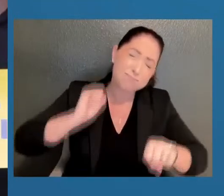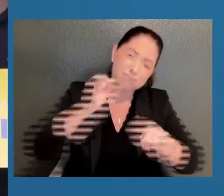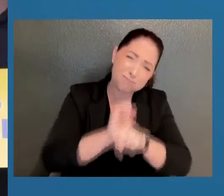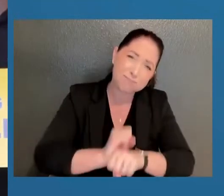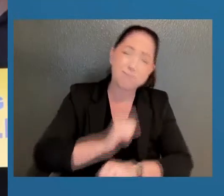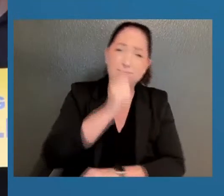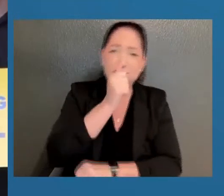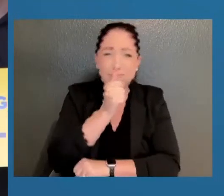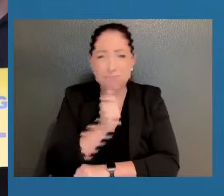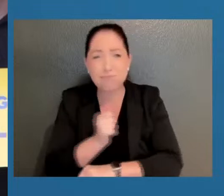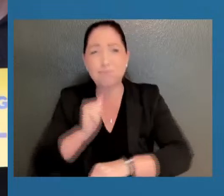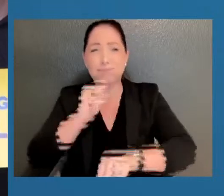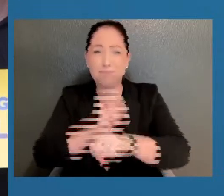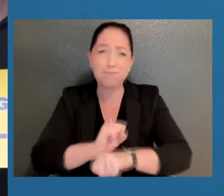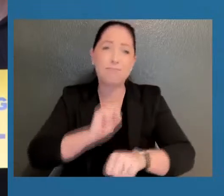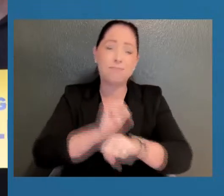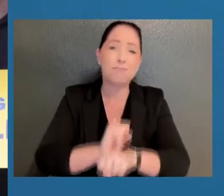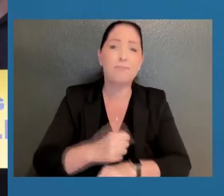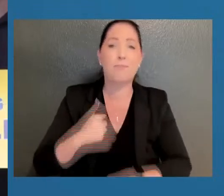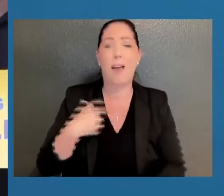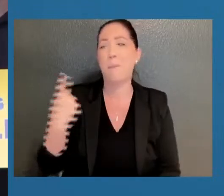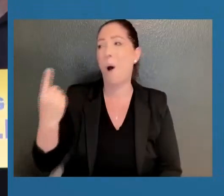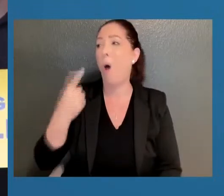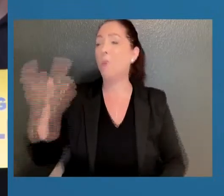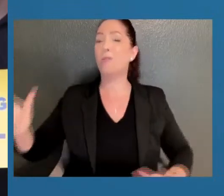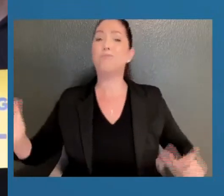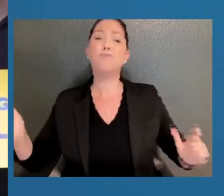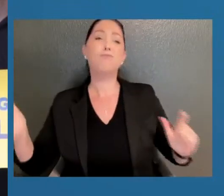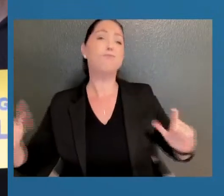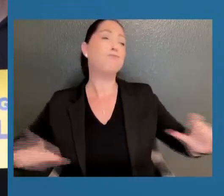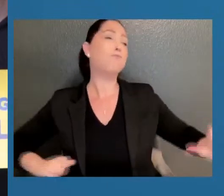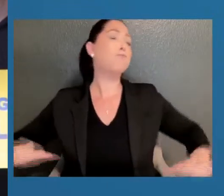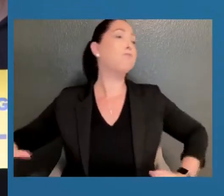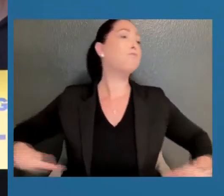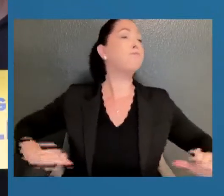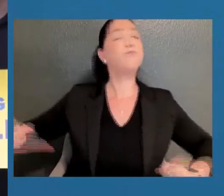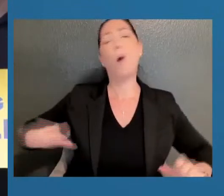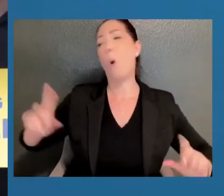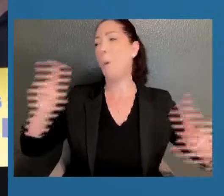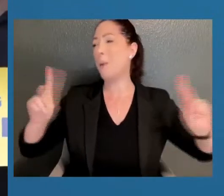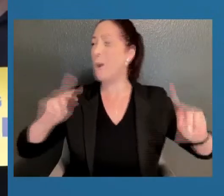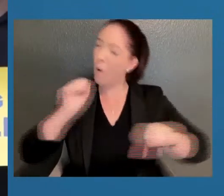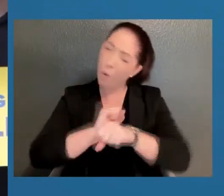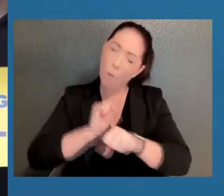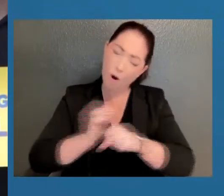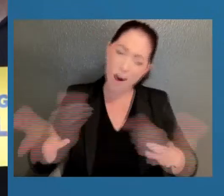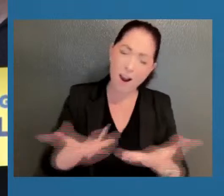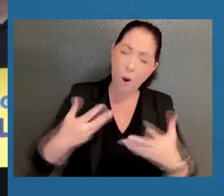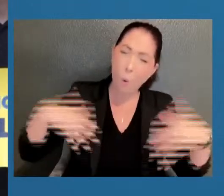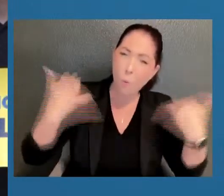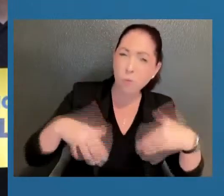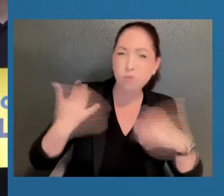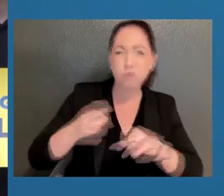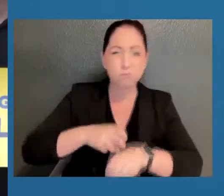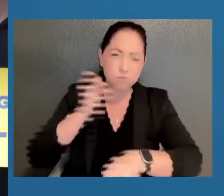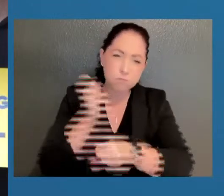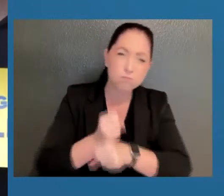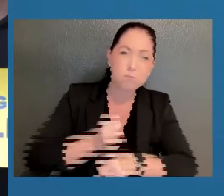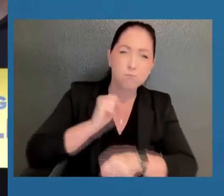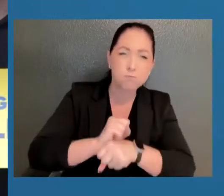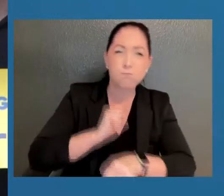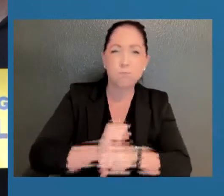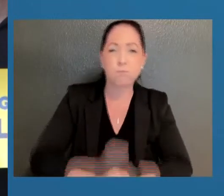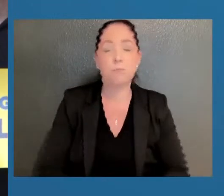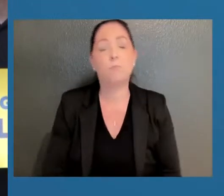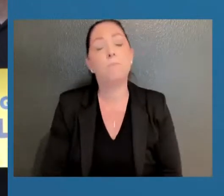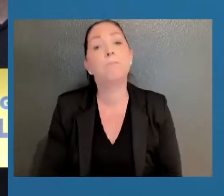brag about the work ethic of the people here in Western New York because I know how hard everyone works. You know, we have